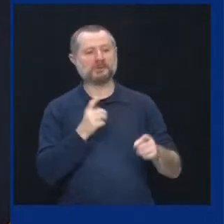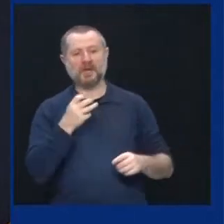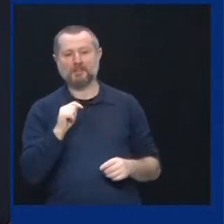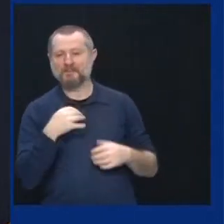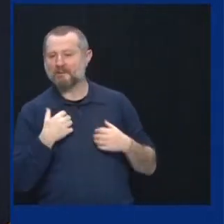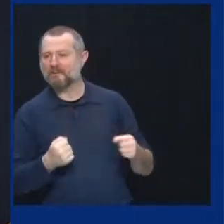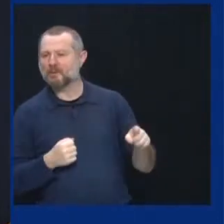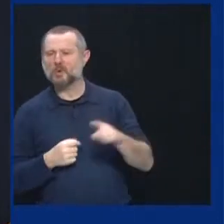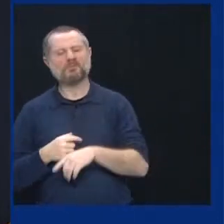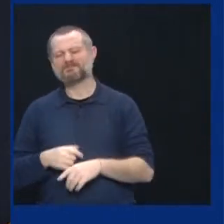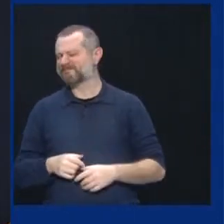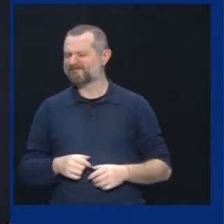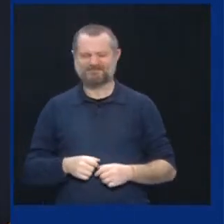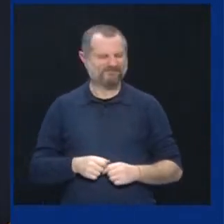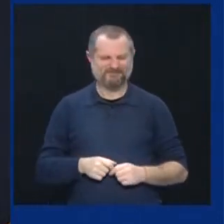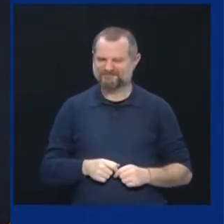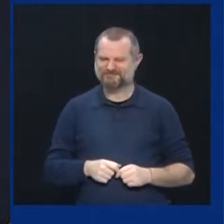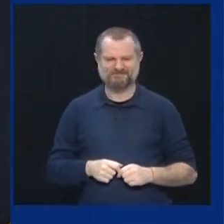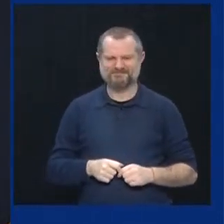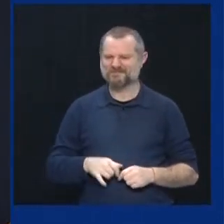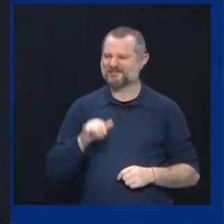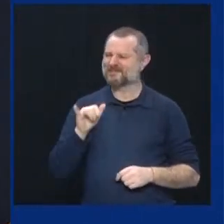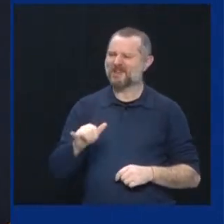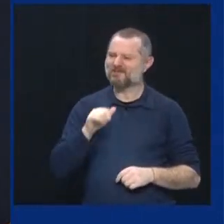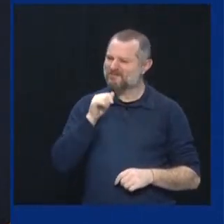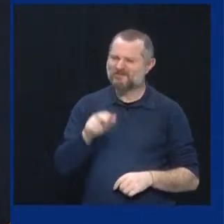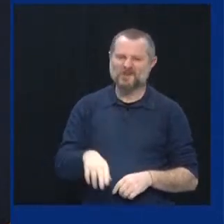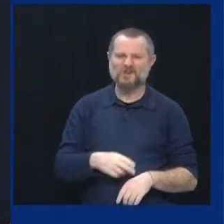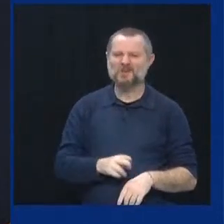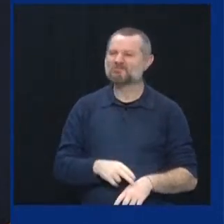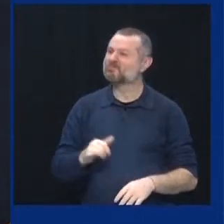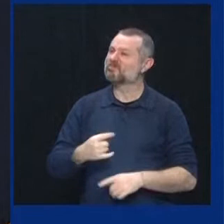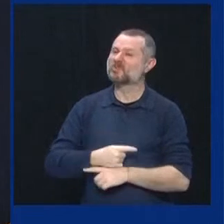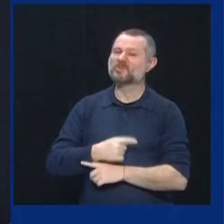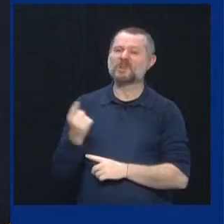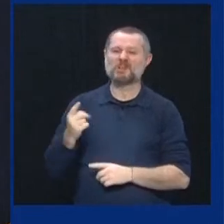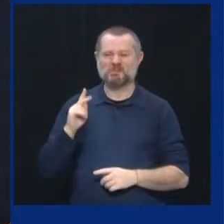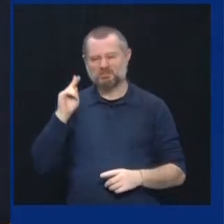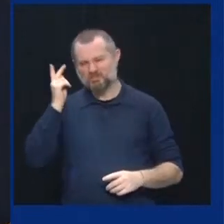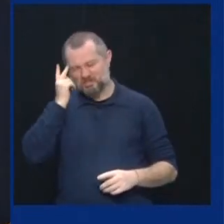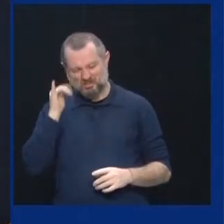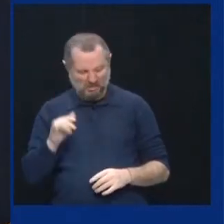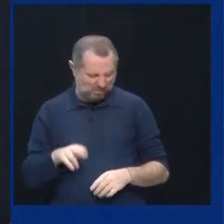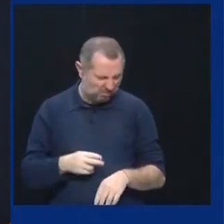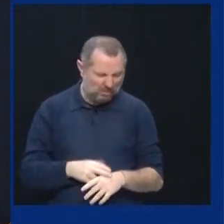normal ferocity in this political moment, right?